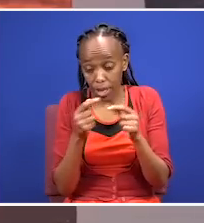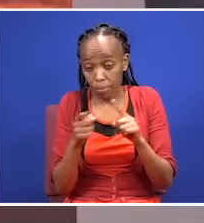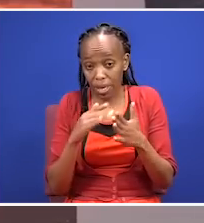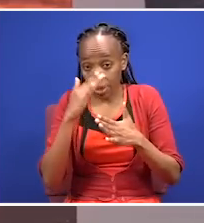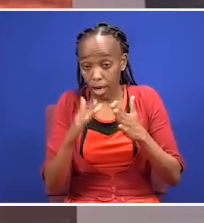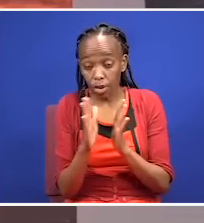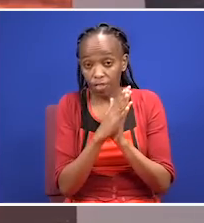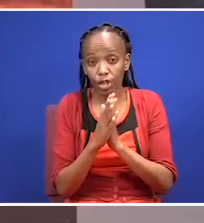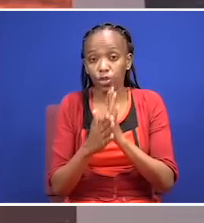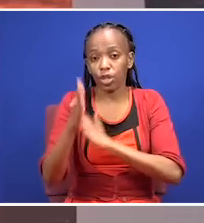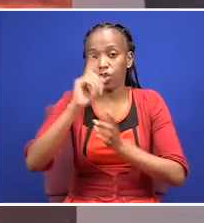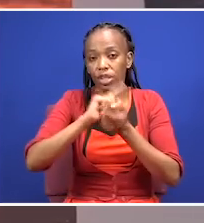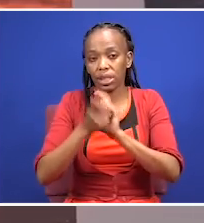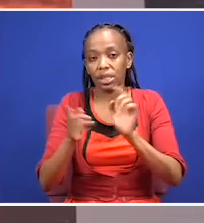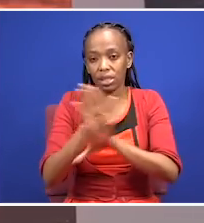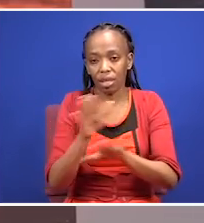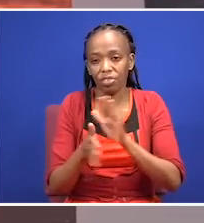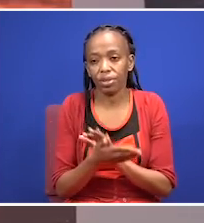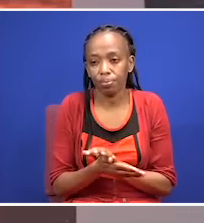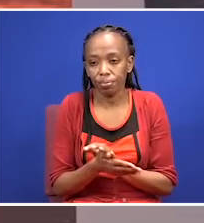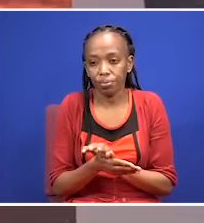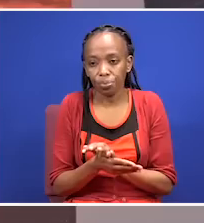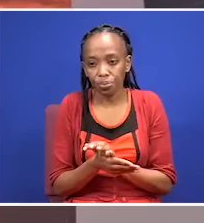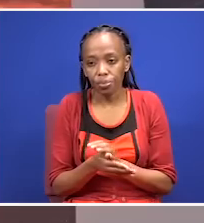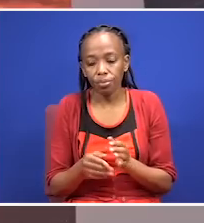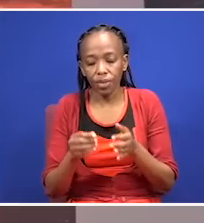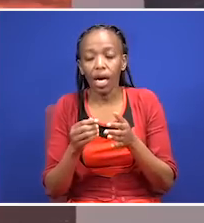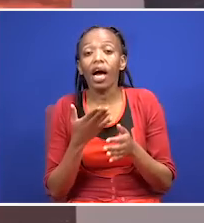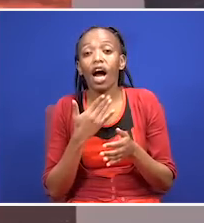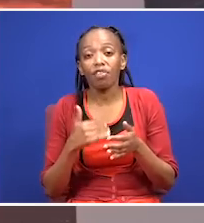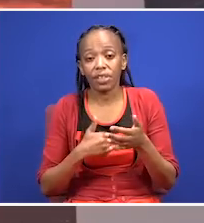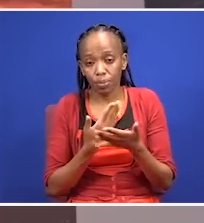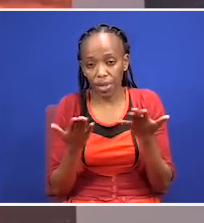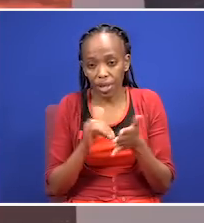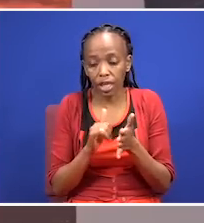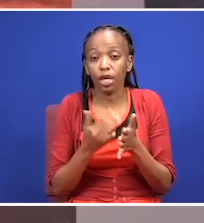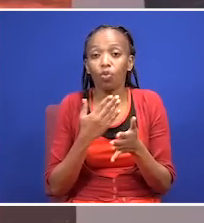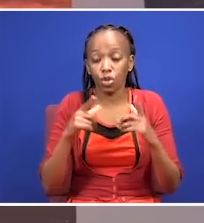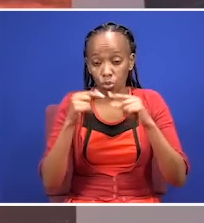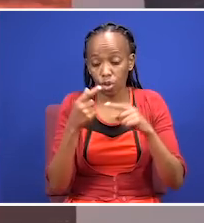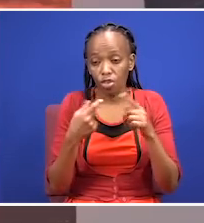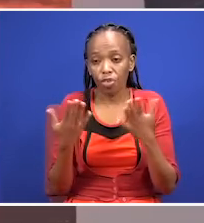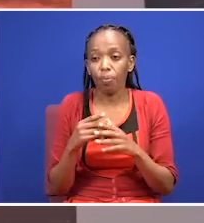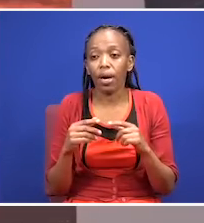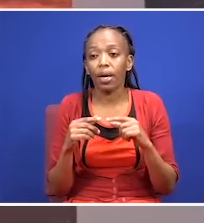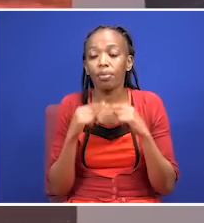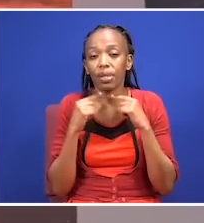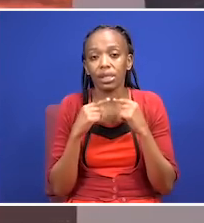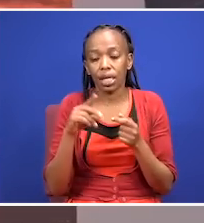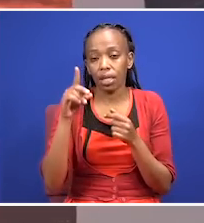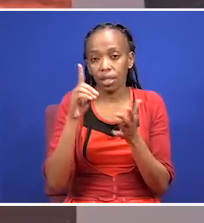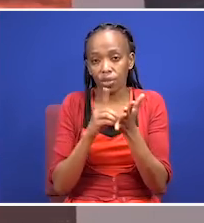story god turns everything around i read something that i would like to quote for us from a certain reverend doctor